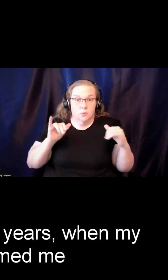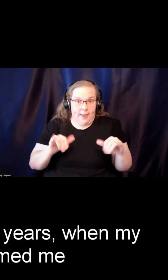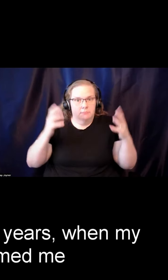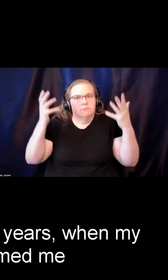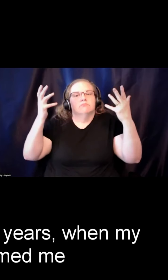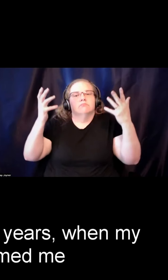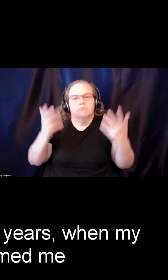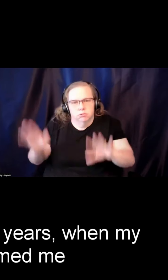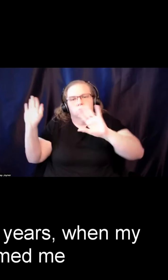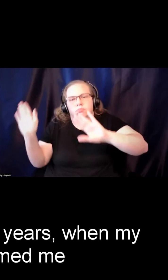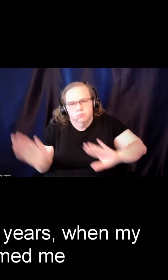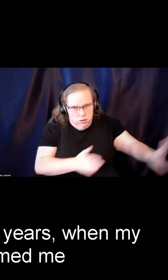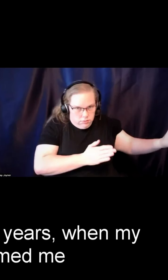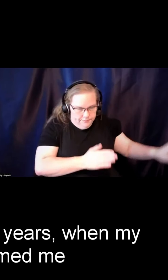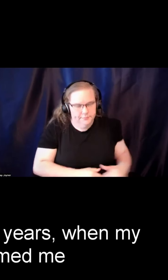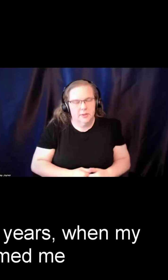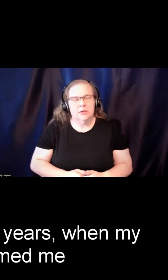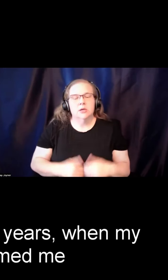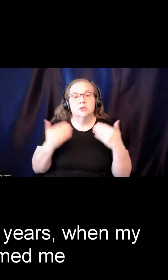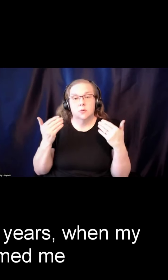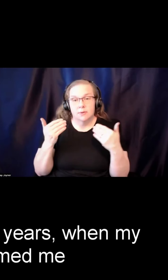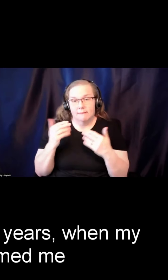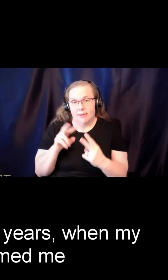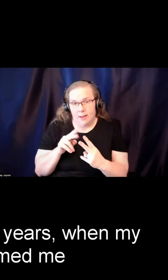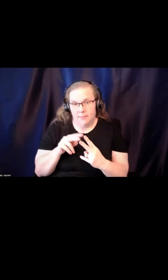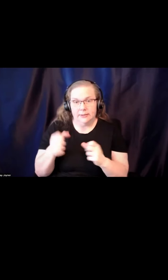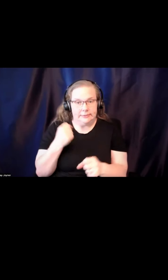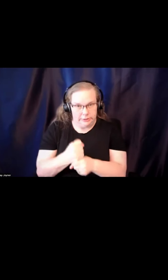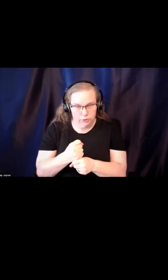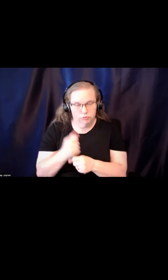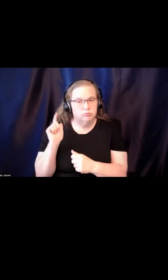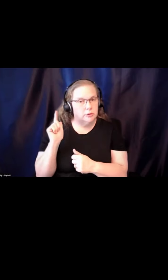and after a couple of years, when my doctors deemed me,